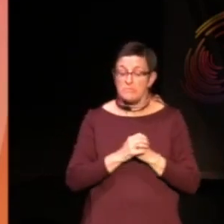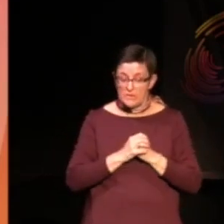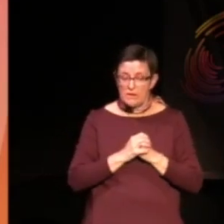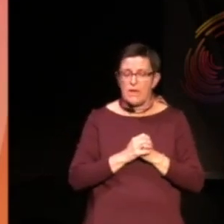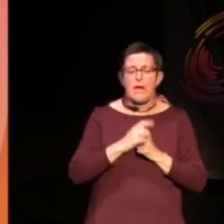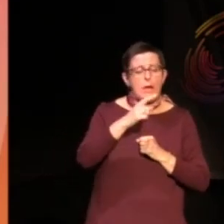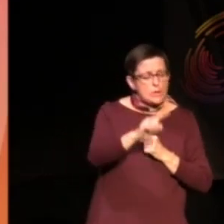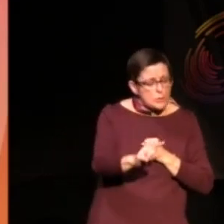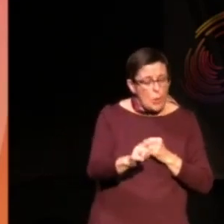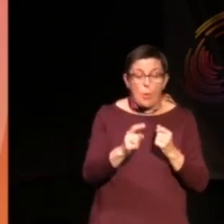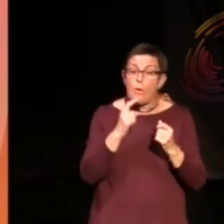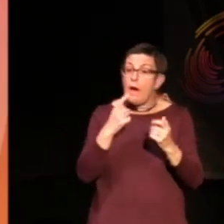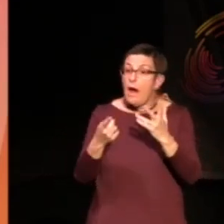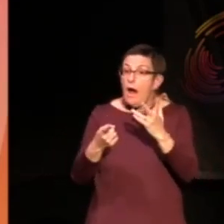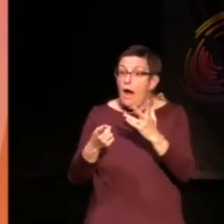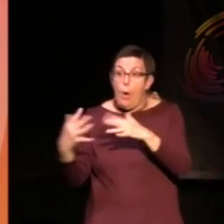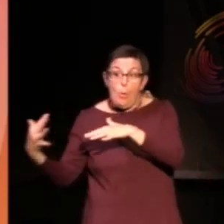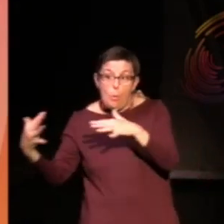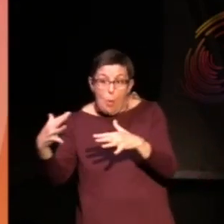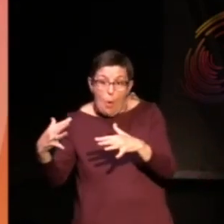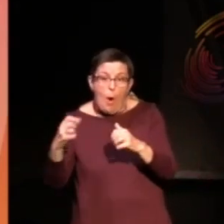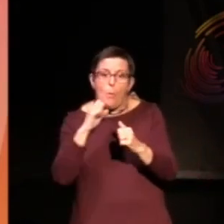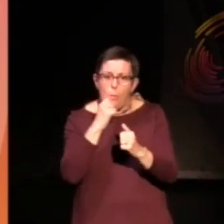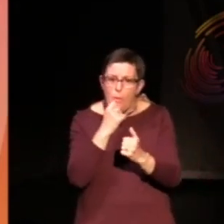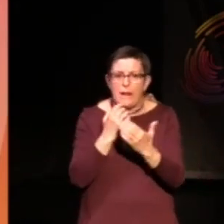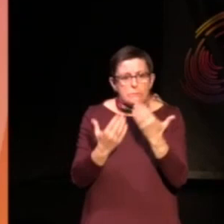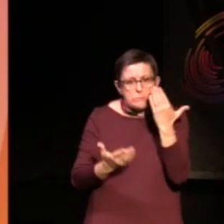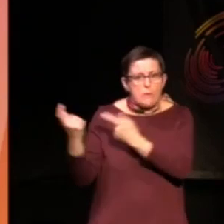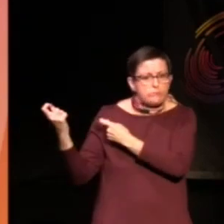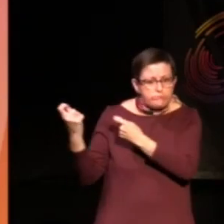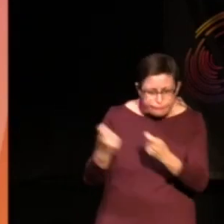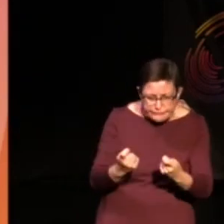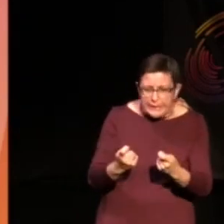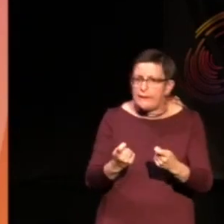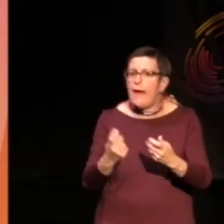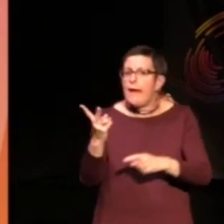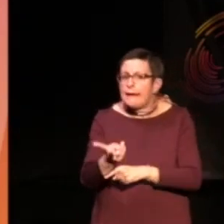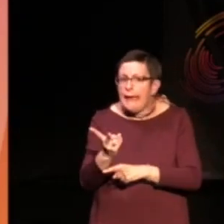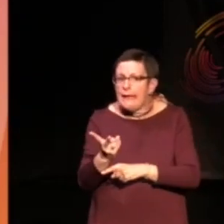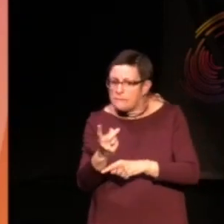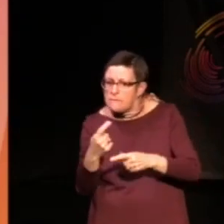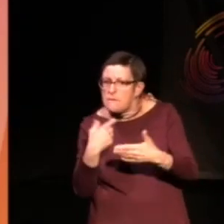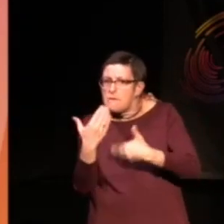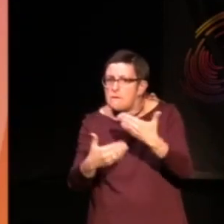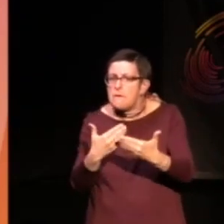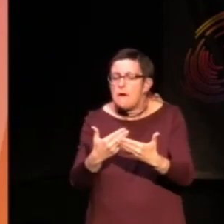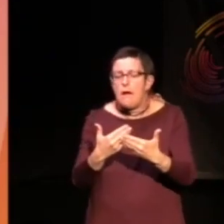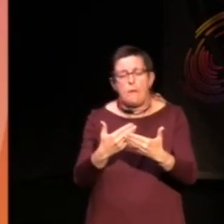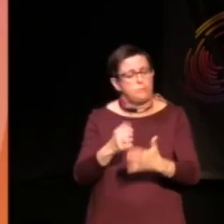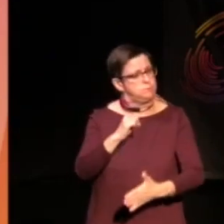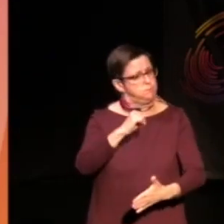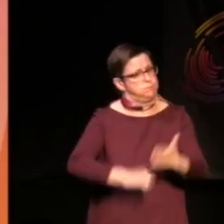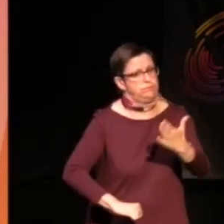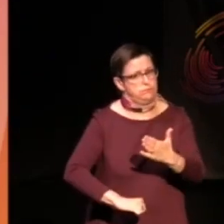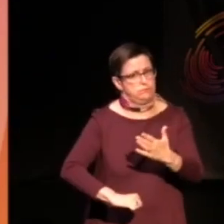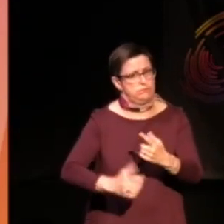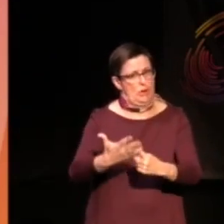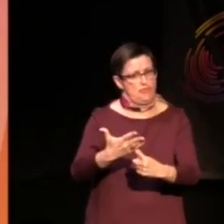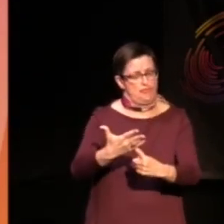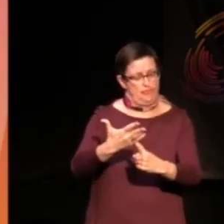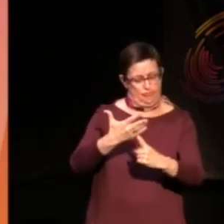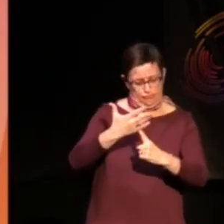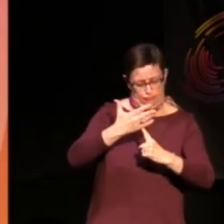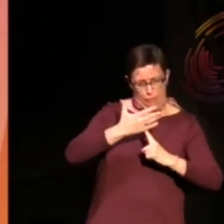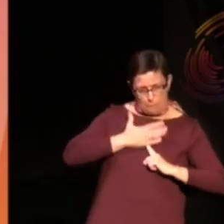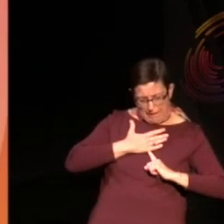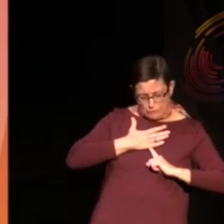of another great war may break, bringing with it, for a time, more brutal repressions and